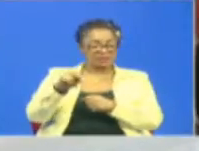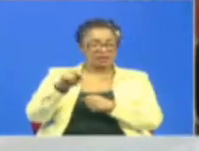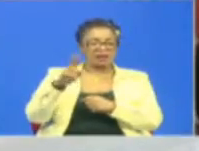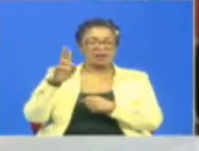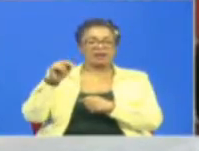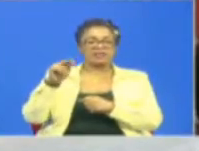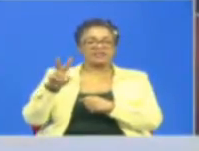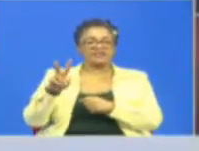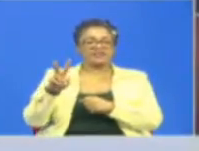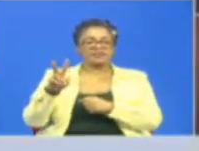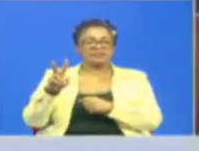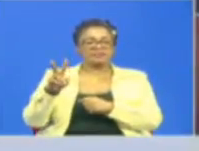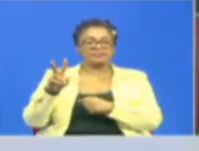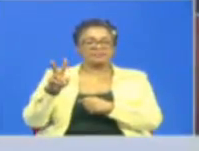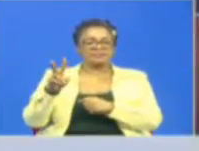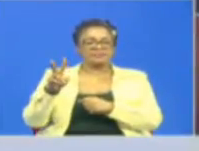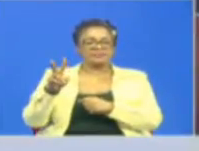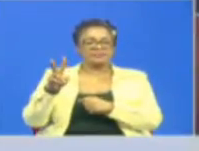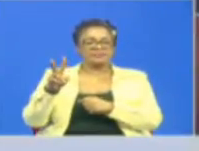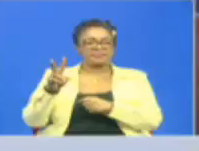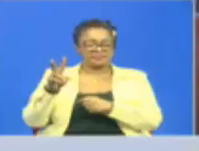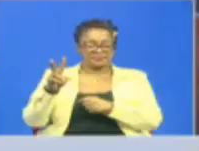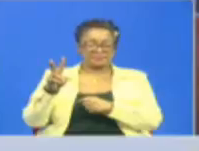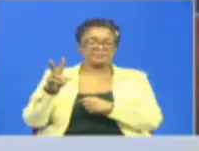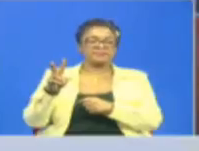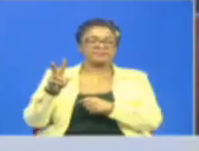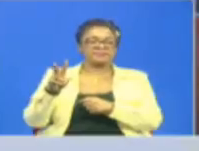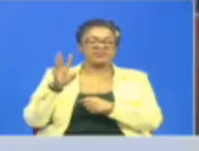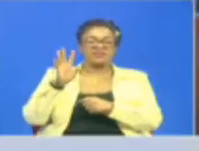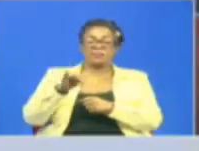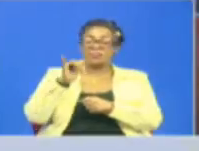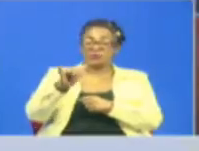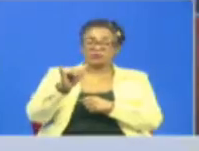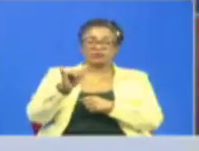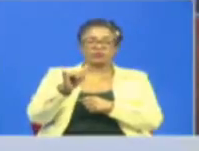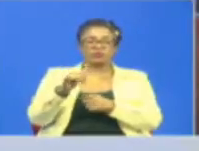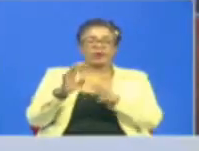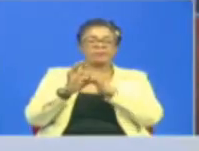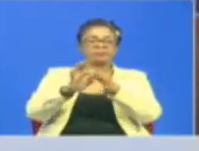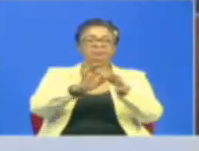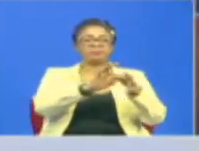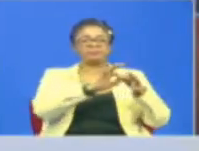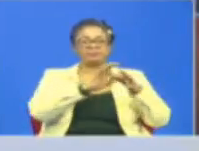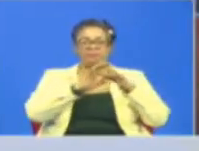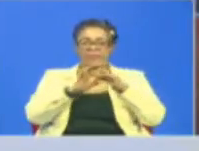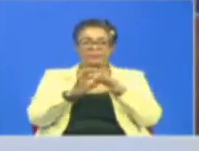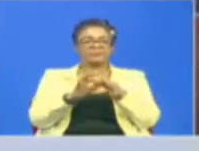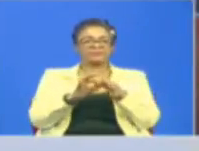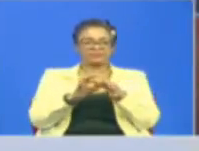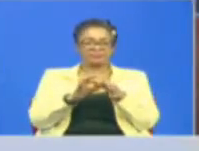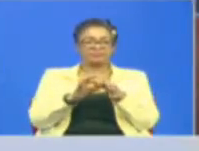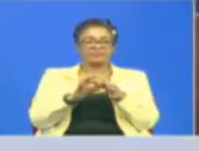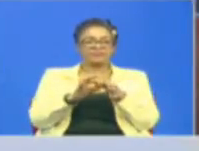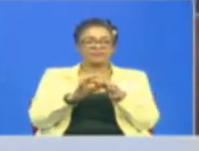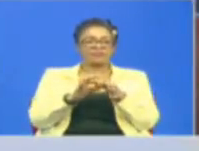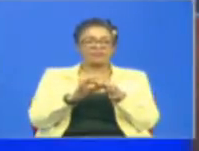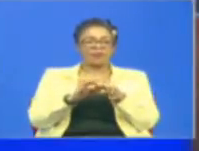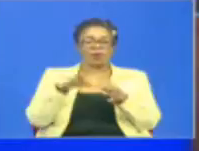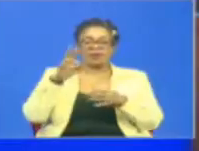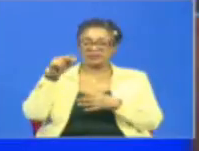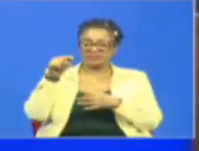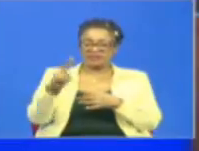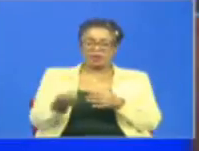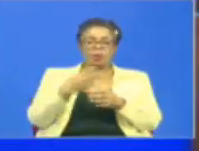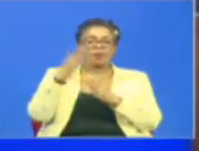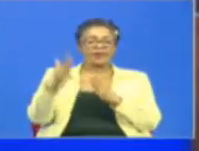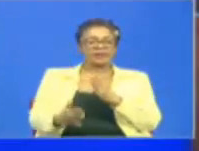NTV. All right, from those divisions to a united front, it's time for a breather on NTV Weekend